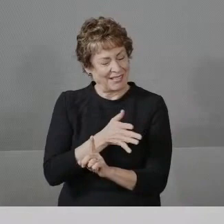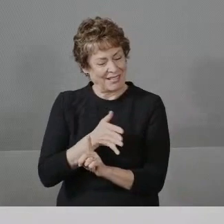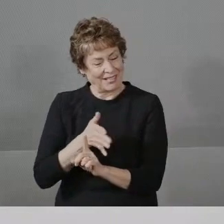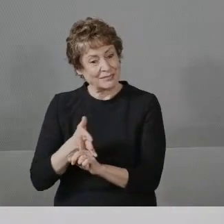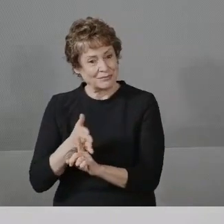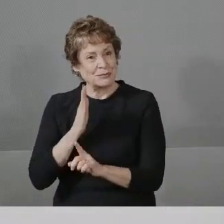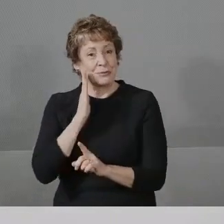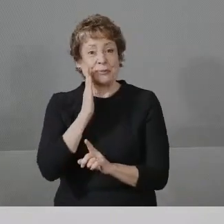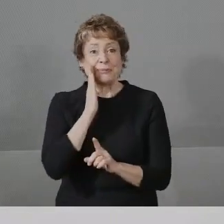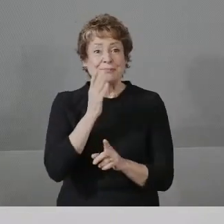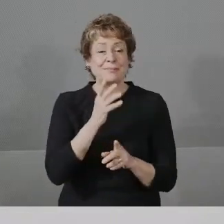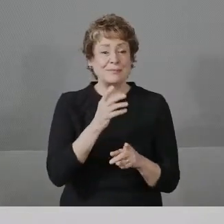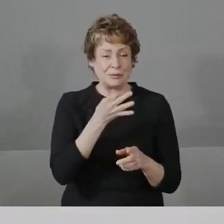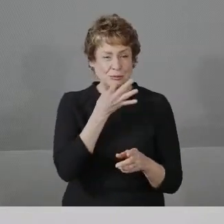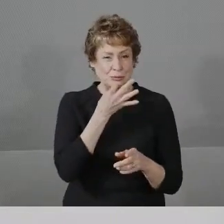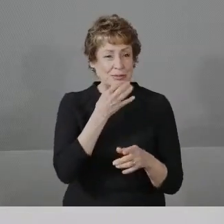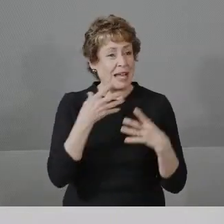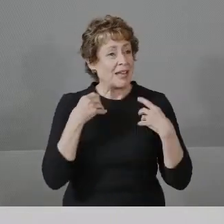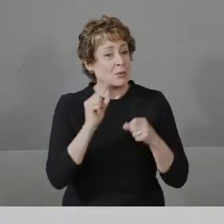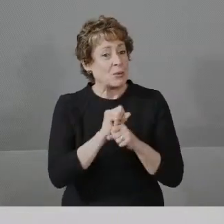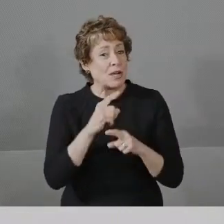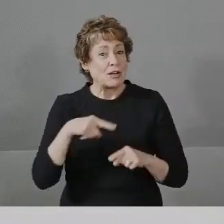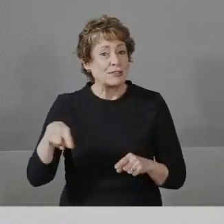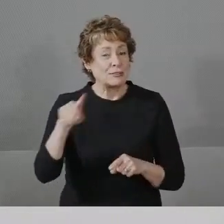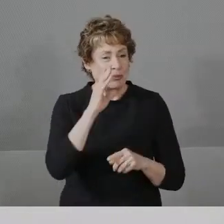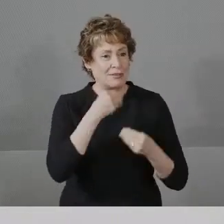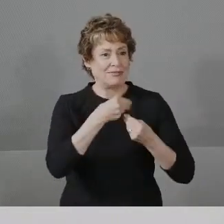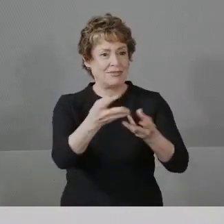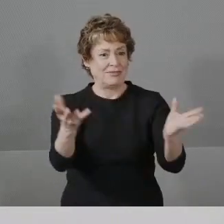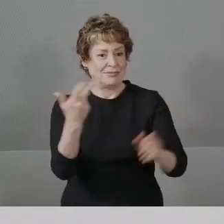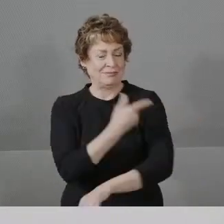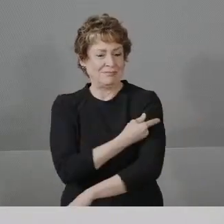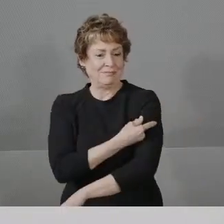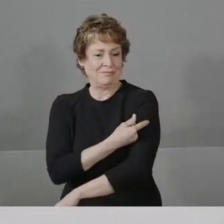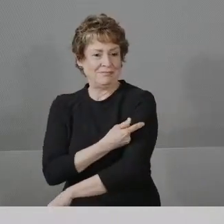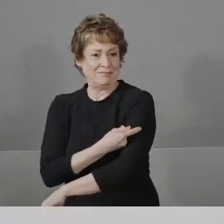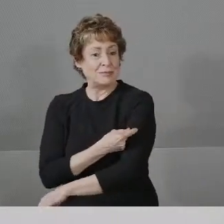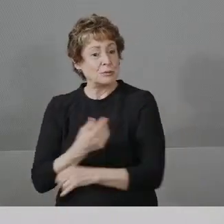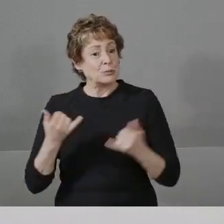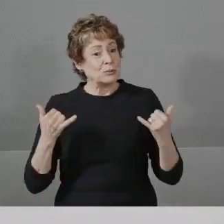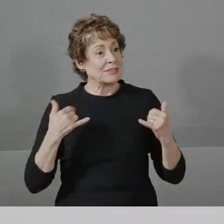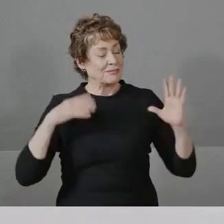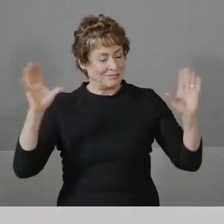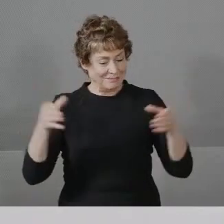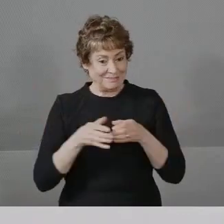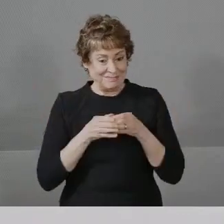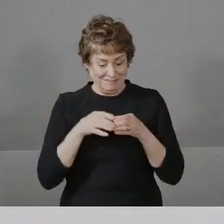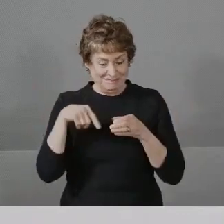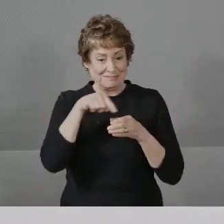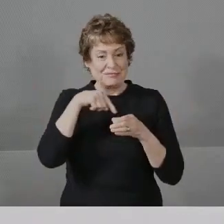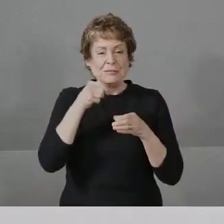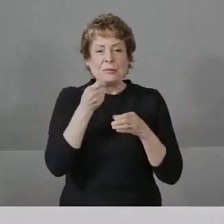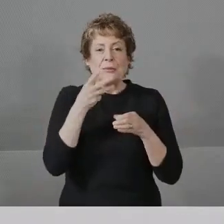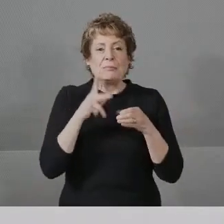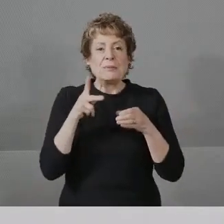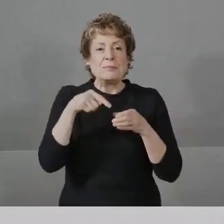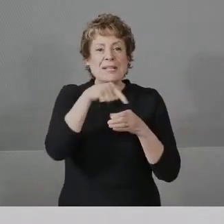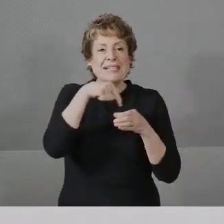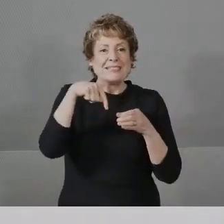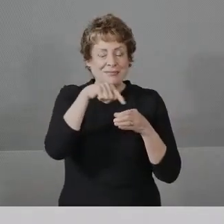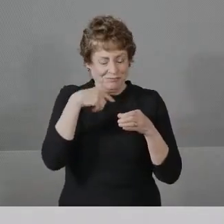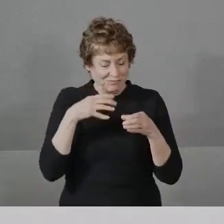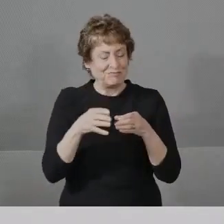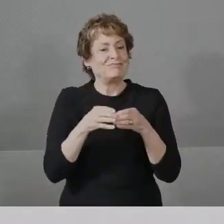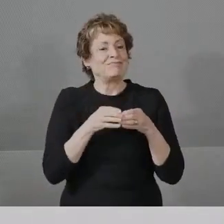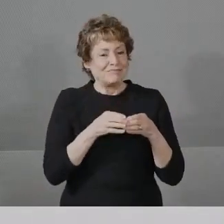COVID-19 vaccine in the coming days. And a group of them are with us today to receive the vaccine and say why they are rolling up